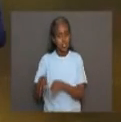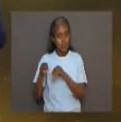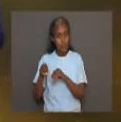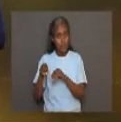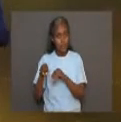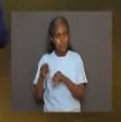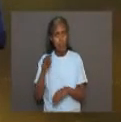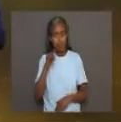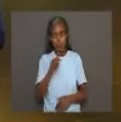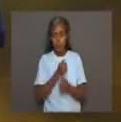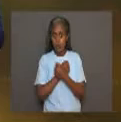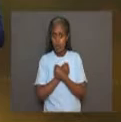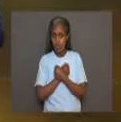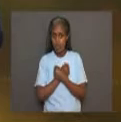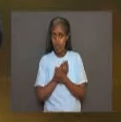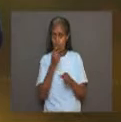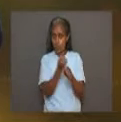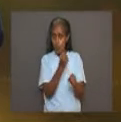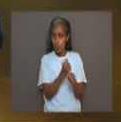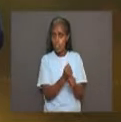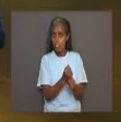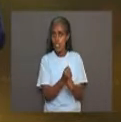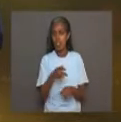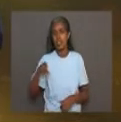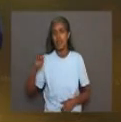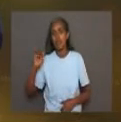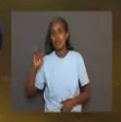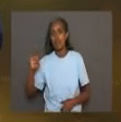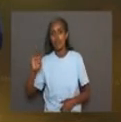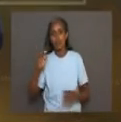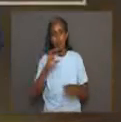Students, I would like you to construct a pie chart.